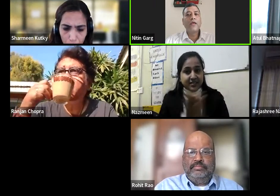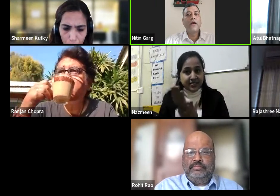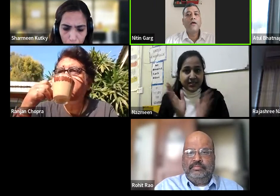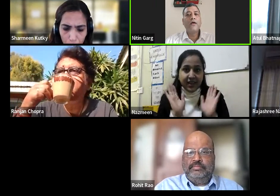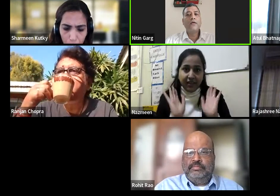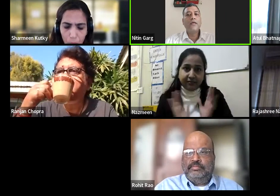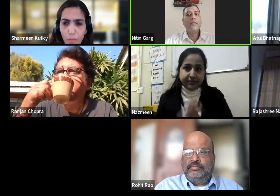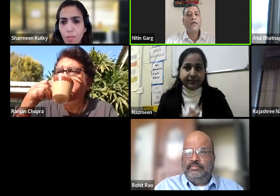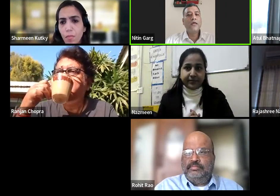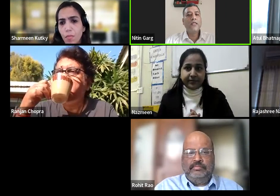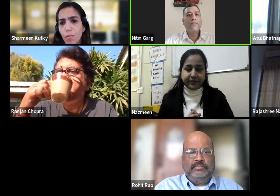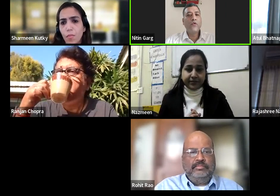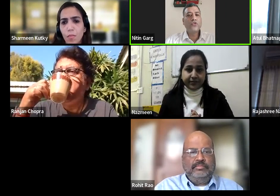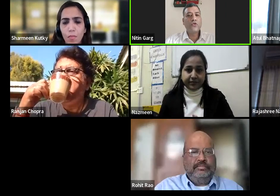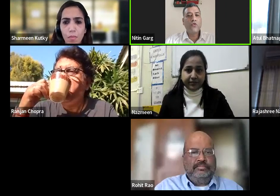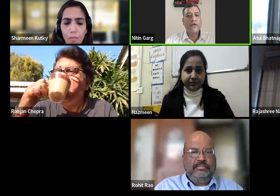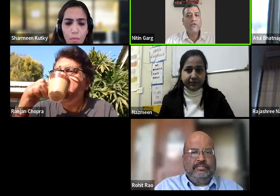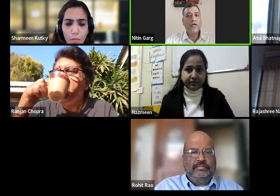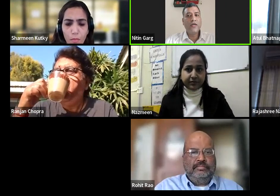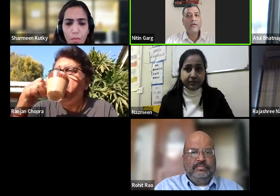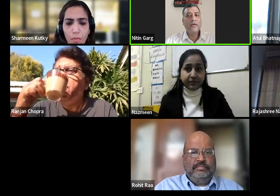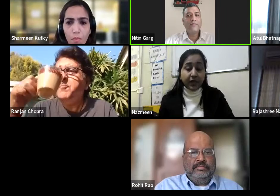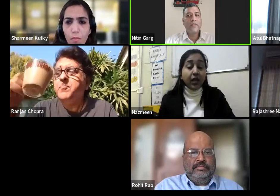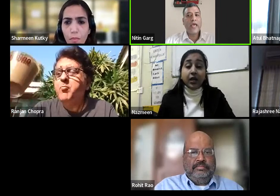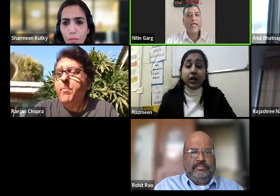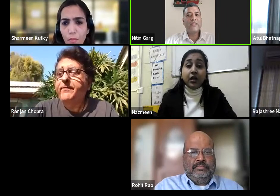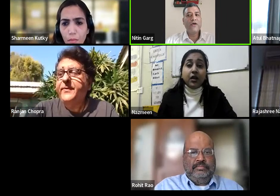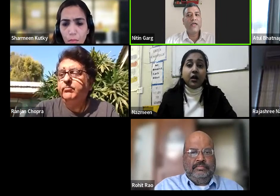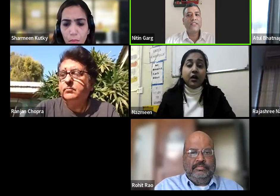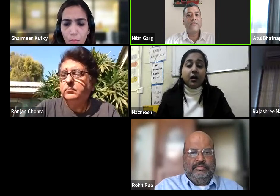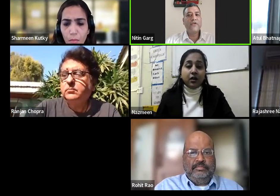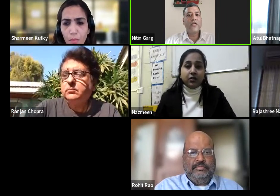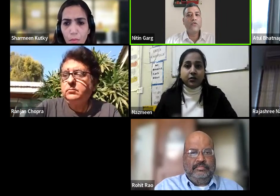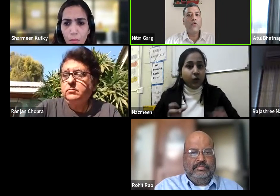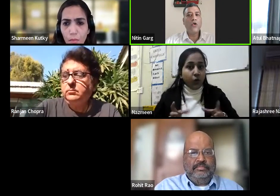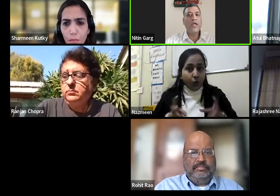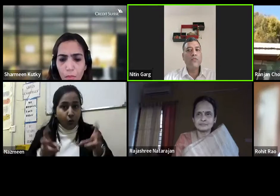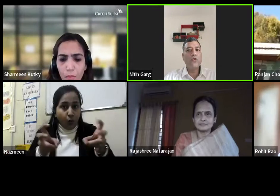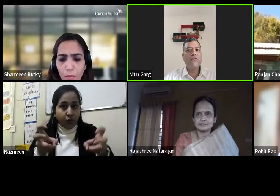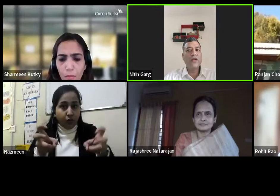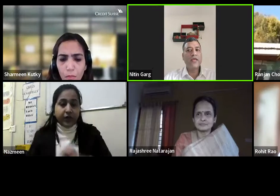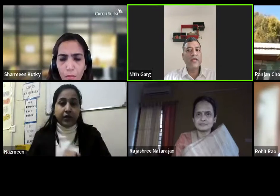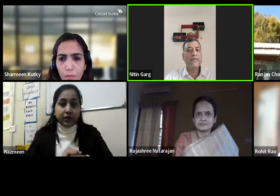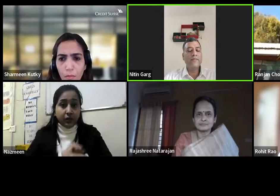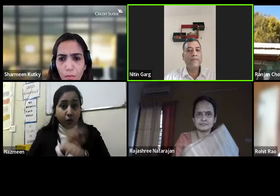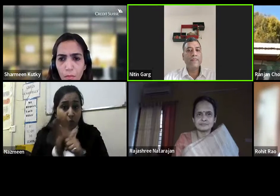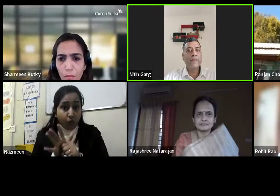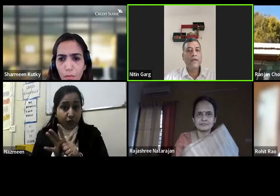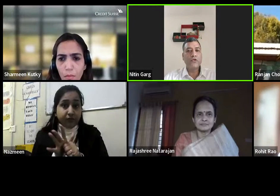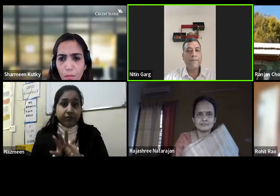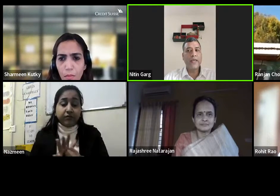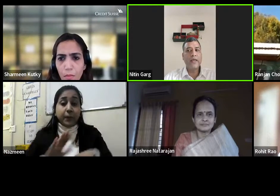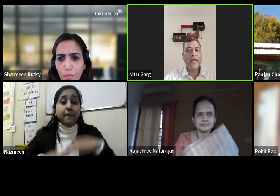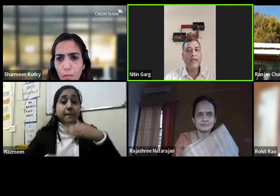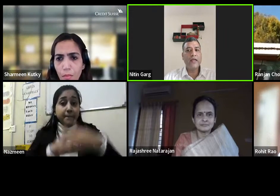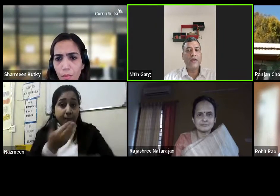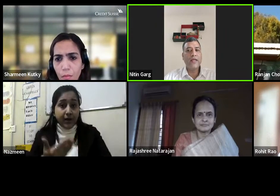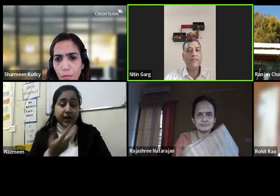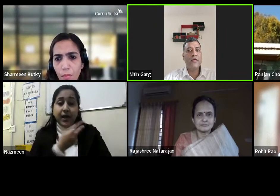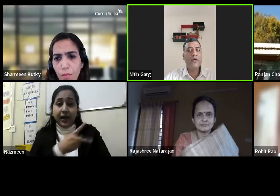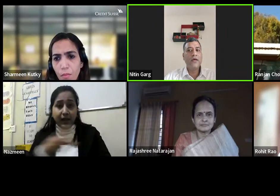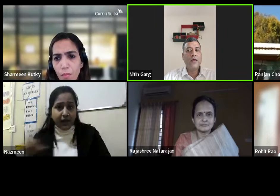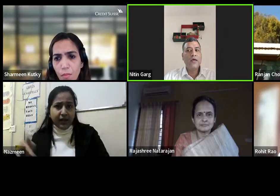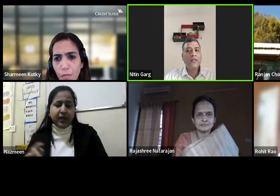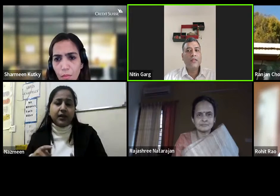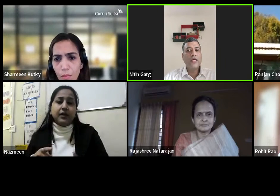So in the post-COVID world, as the world has shifted to online mode of working, shopping, and